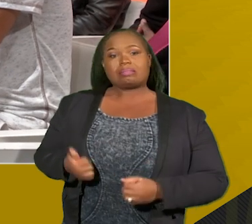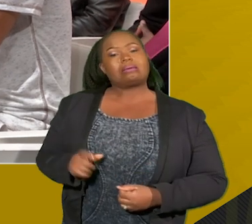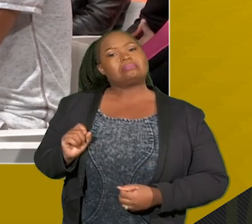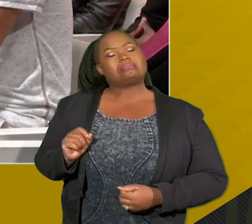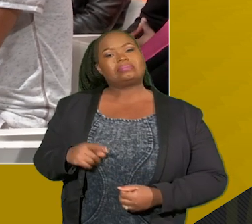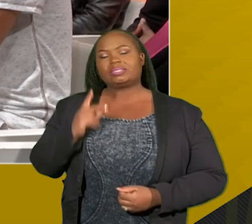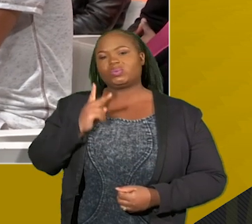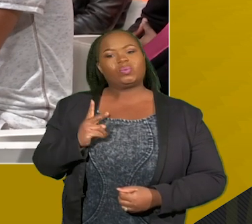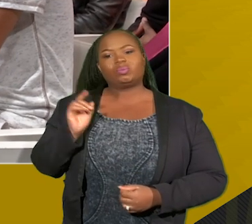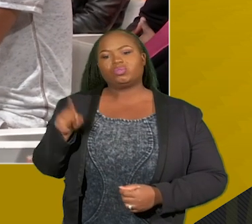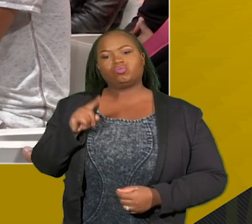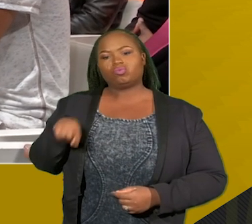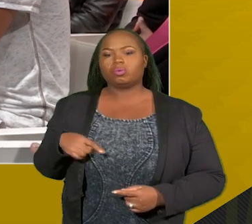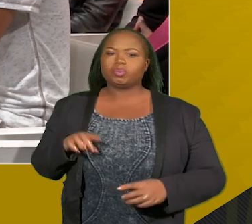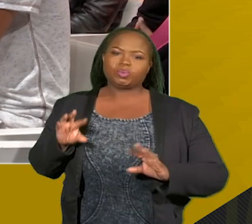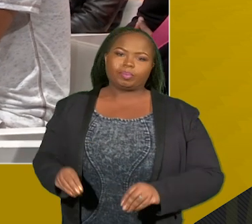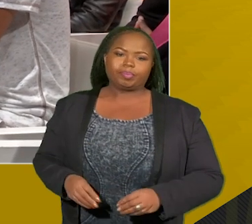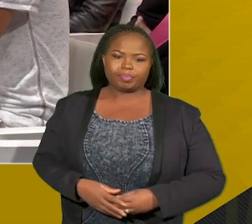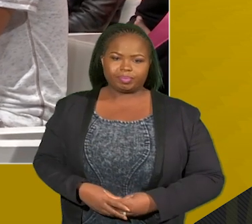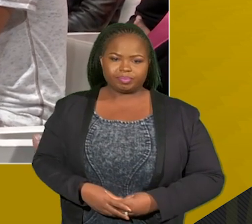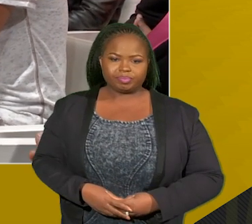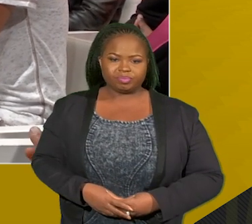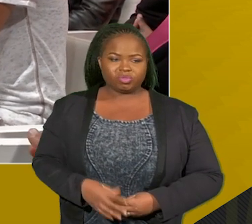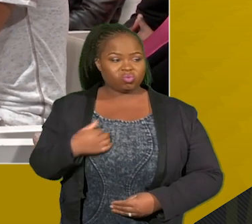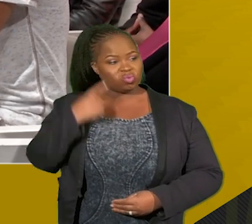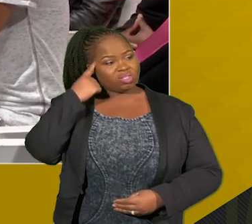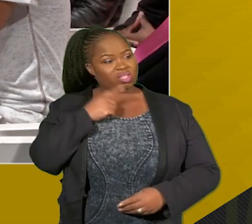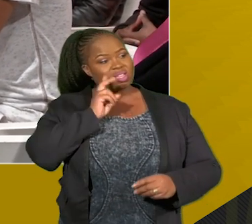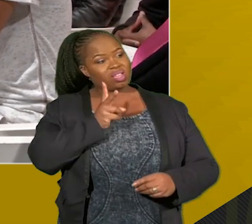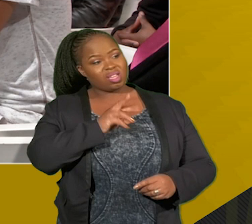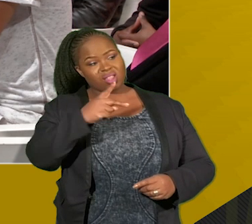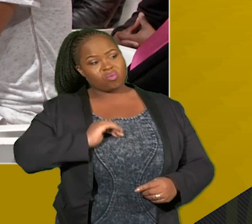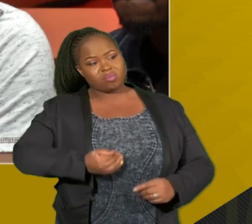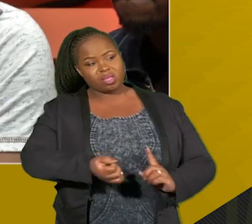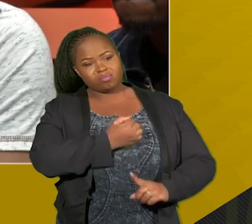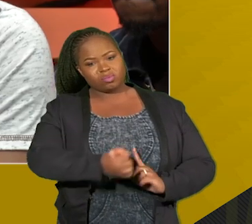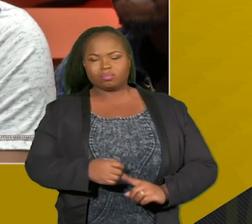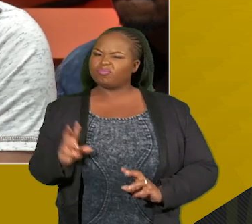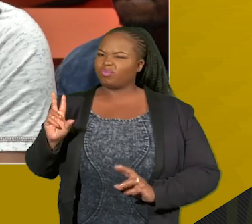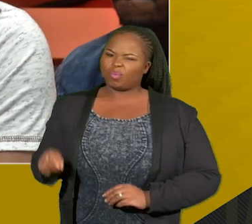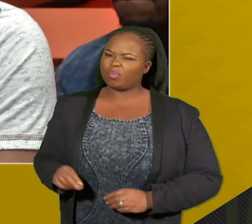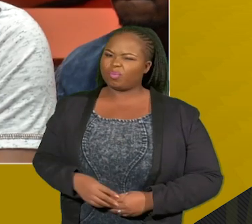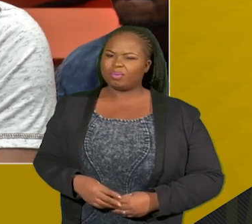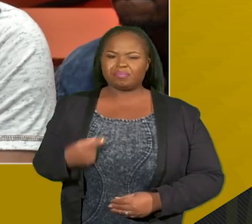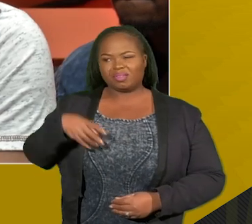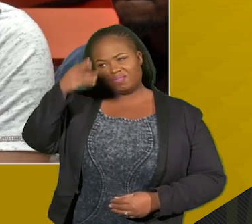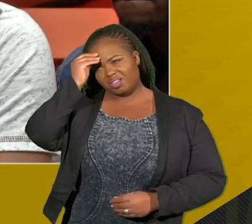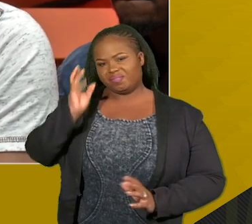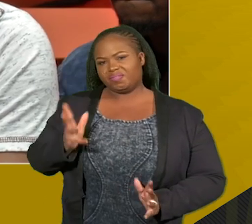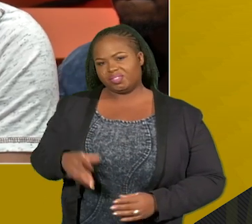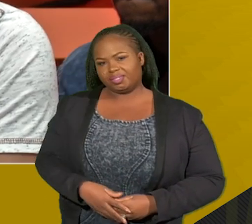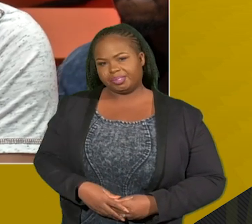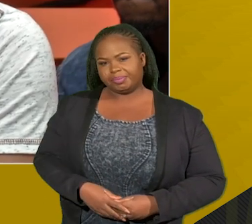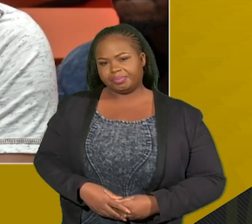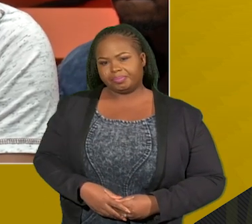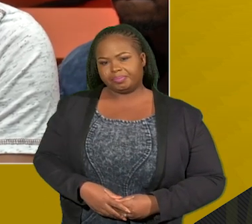bona teng uri e wrong utlamle ke stop. Do you think you'll ever abuse another woman? No. Why not? I've learned my lesson, Jay. I